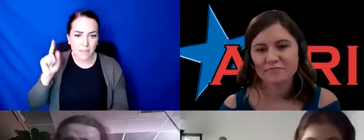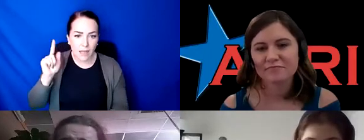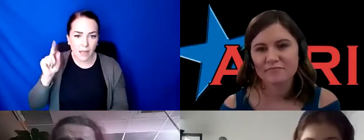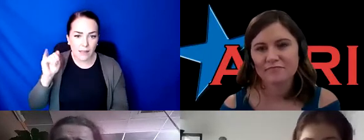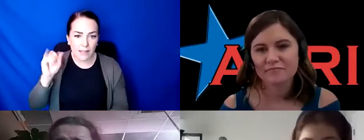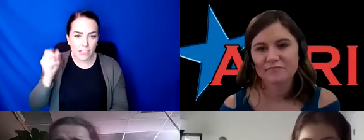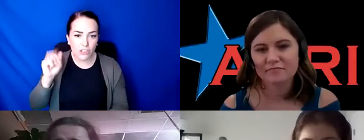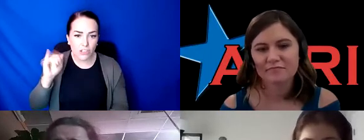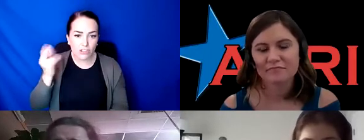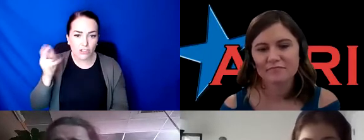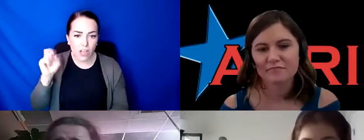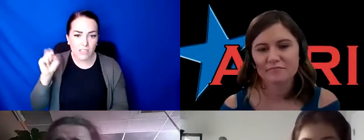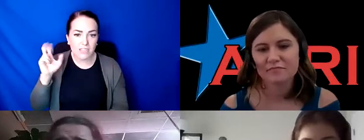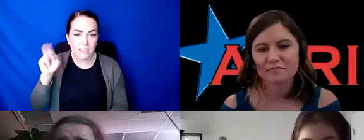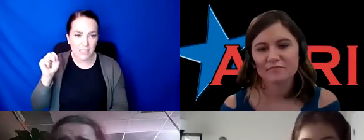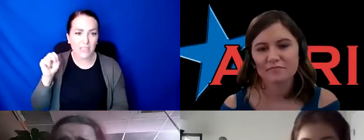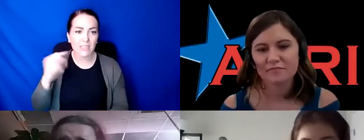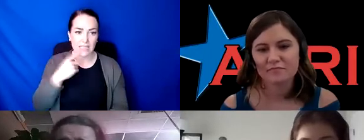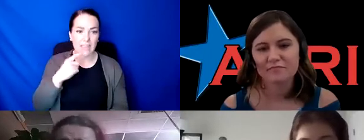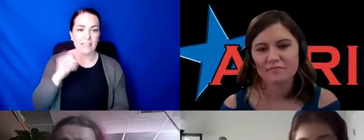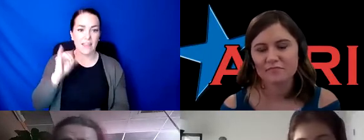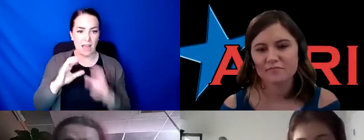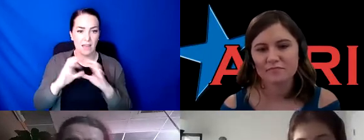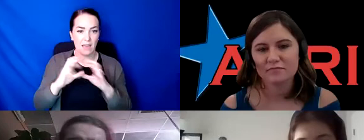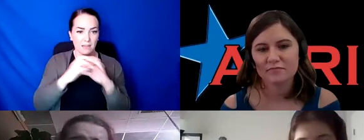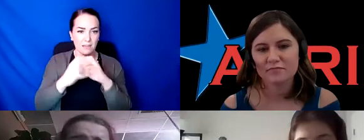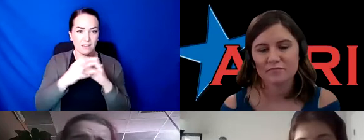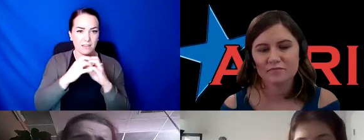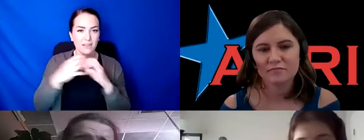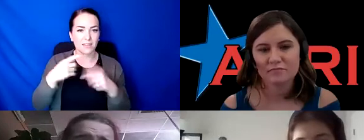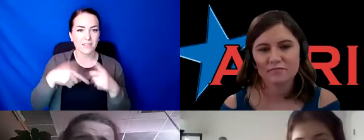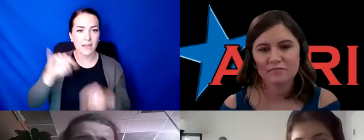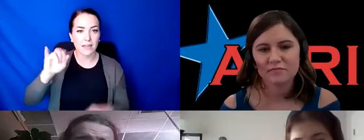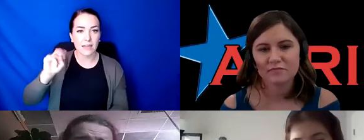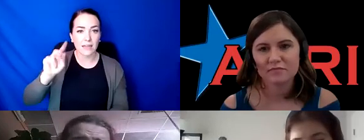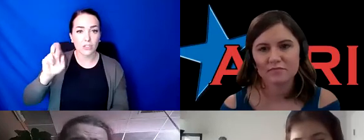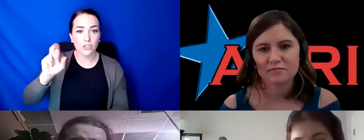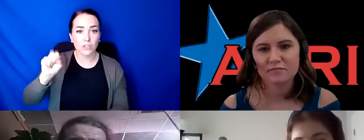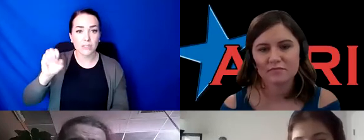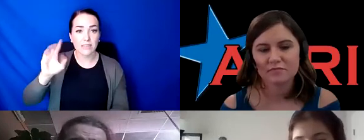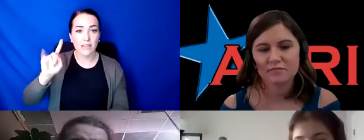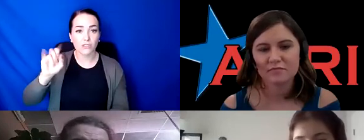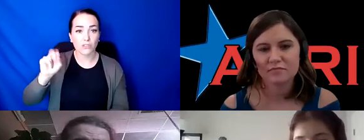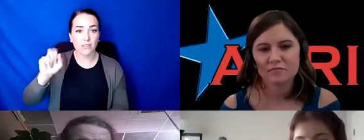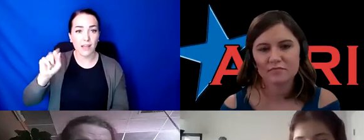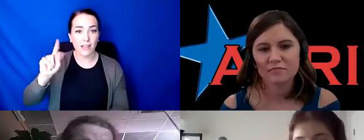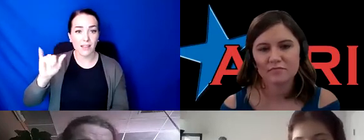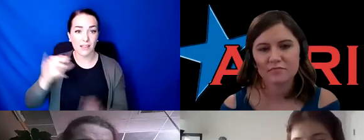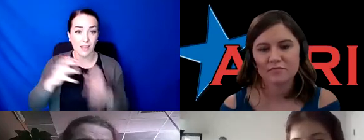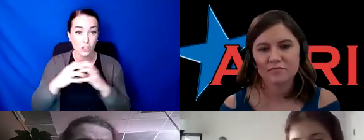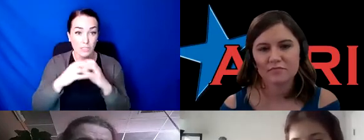to it in the chat with the intersectionality of not wanting people to know about a disability